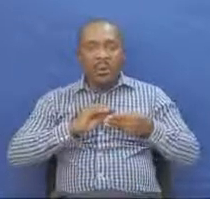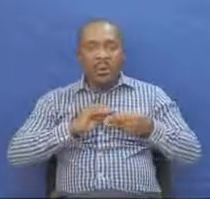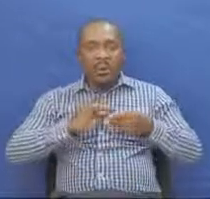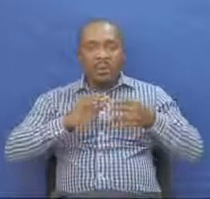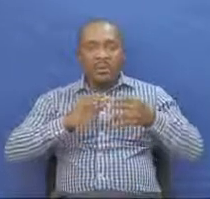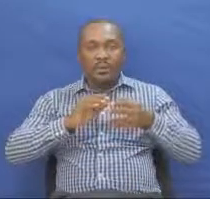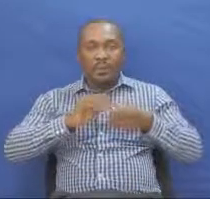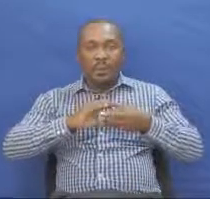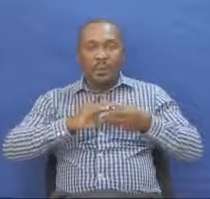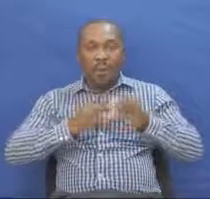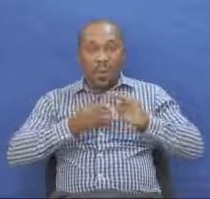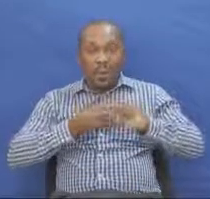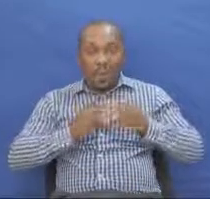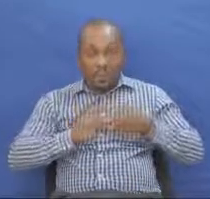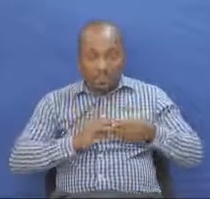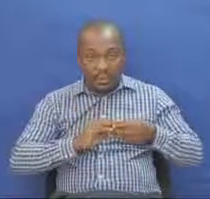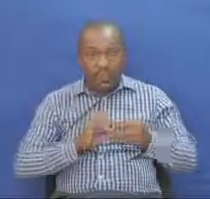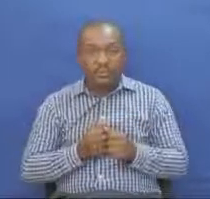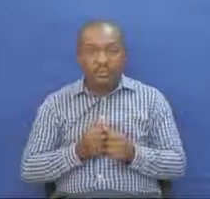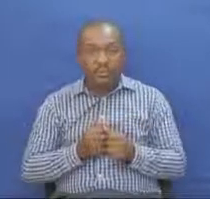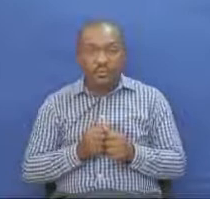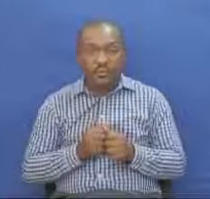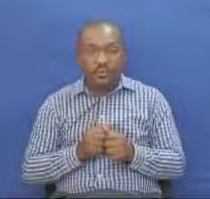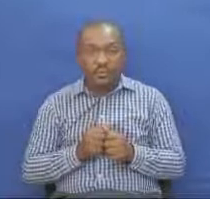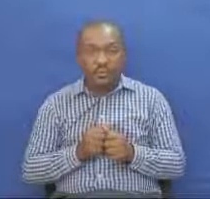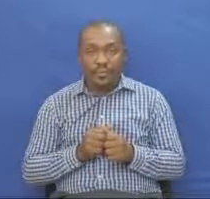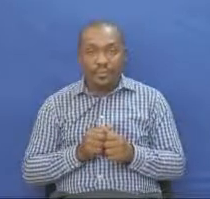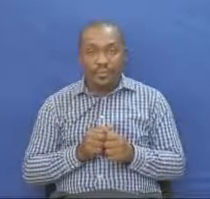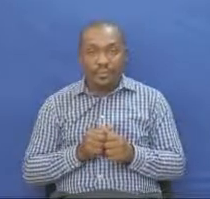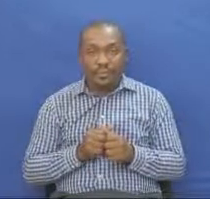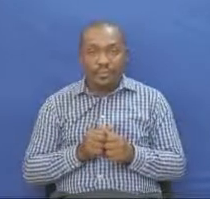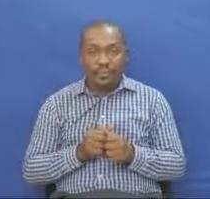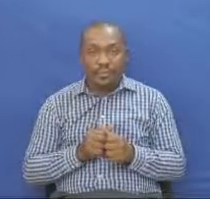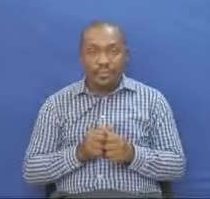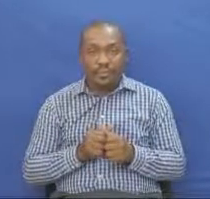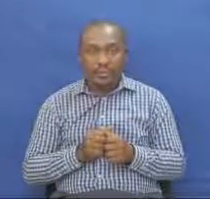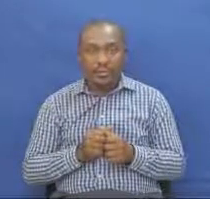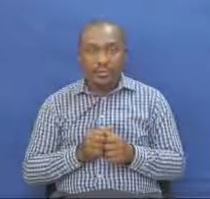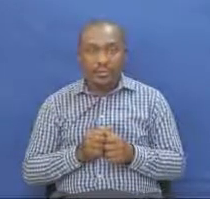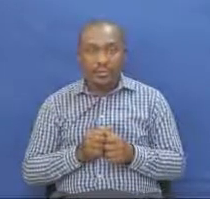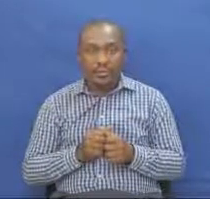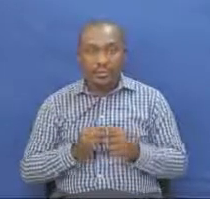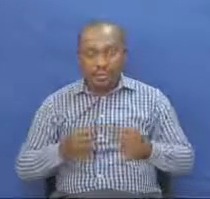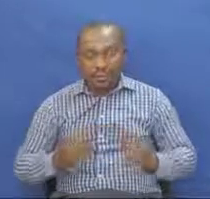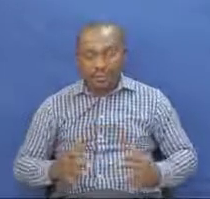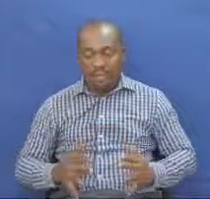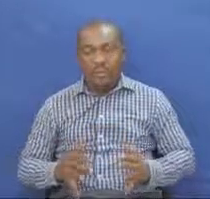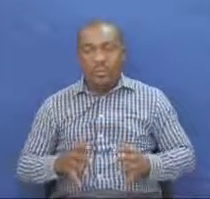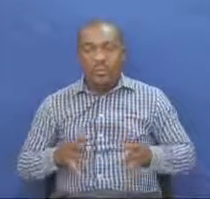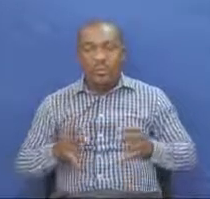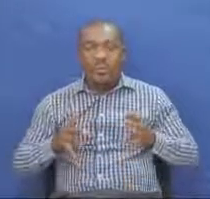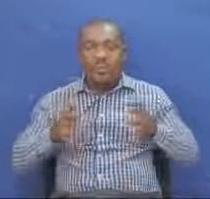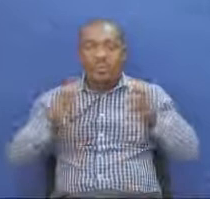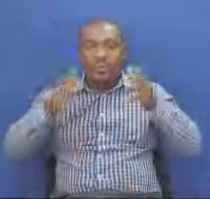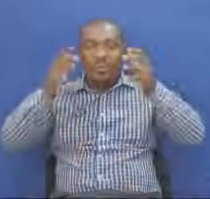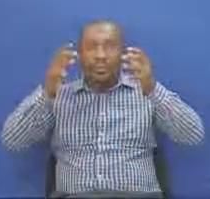organs grow at the same rate. All